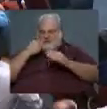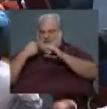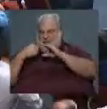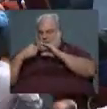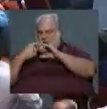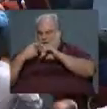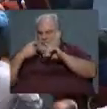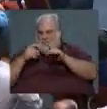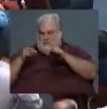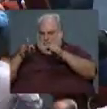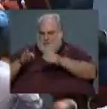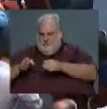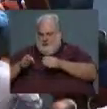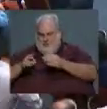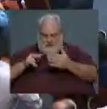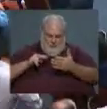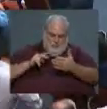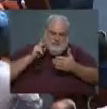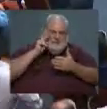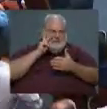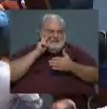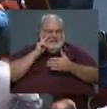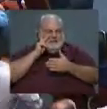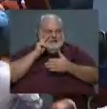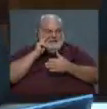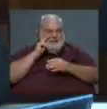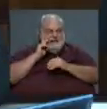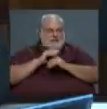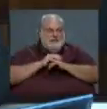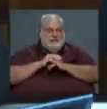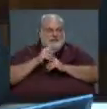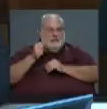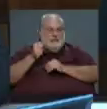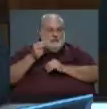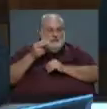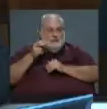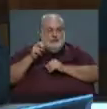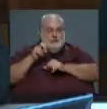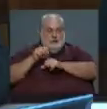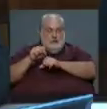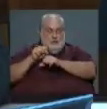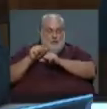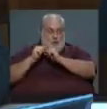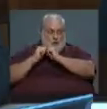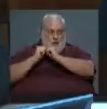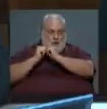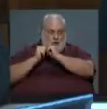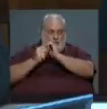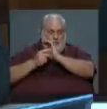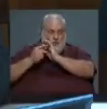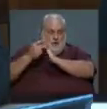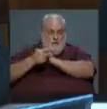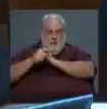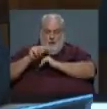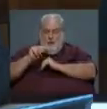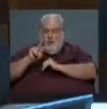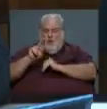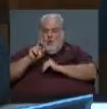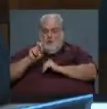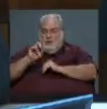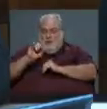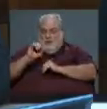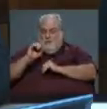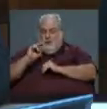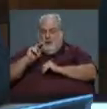a constituent, so I'm having to look at it. She works at the program. I mentioned the Audubon